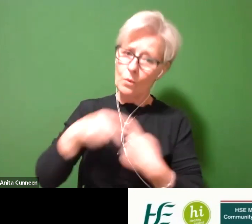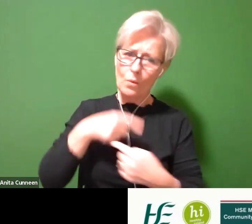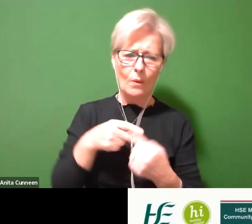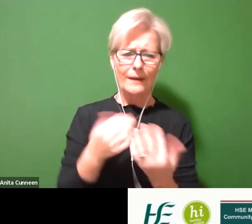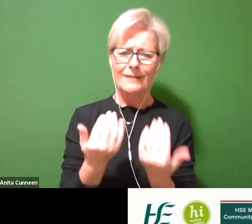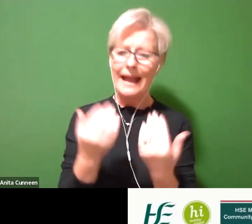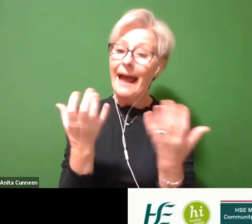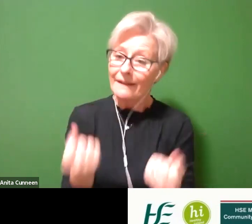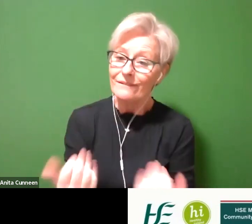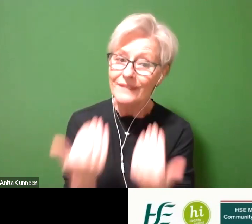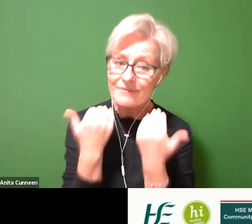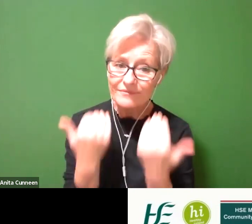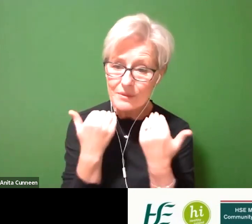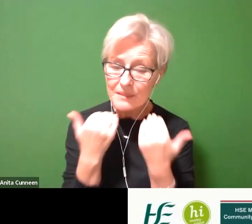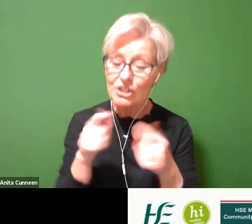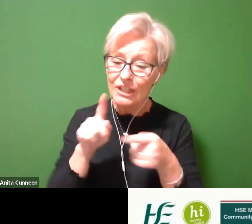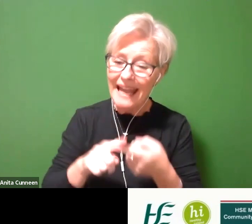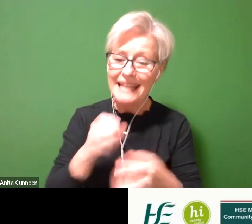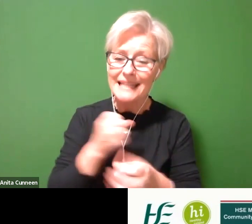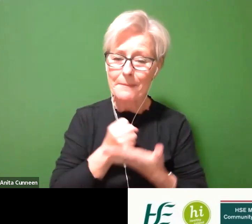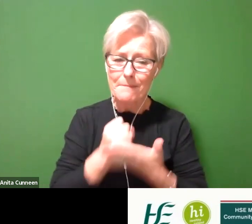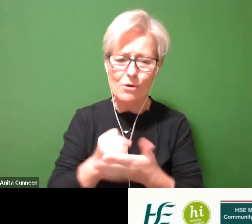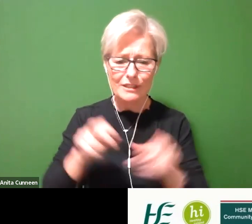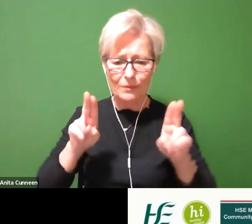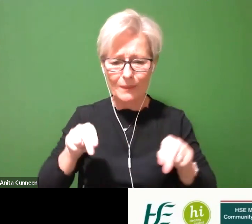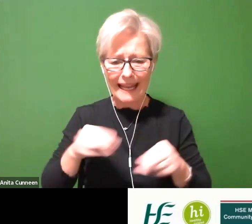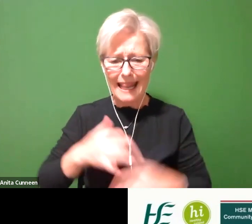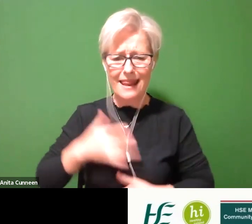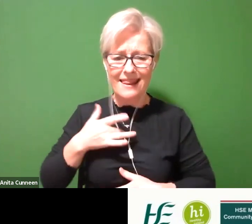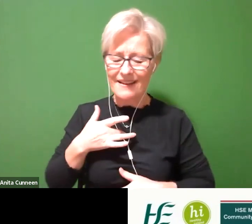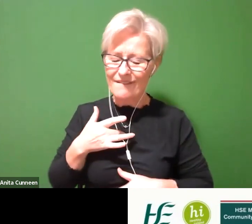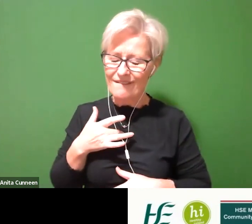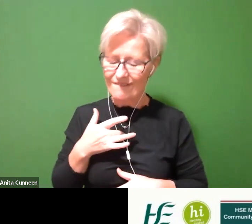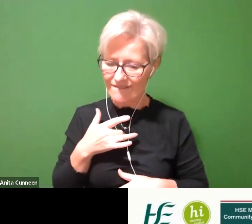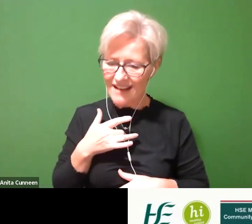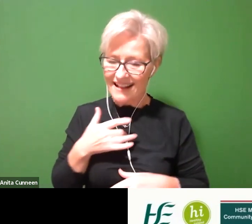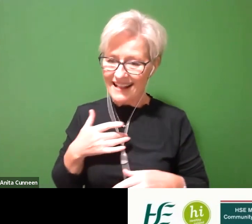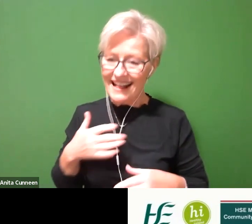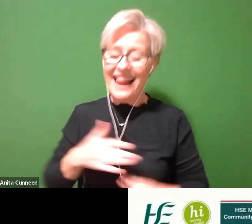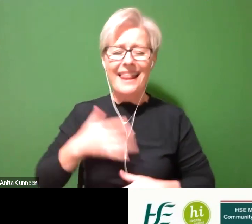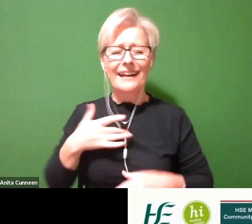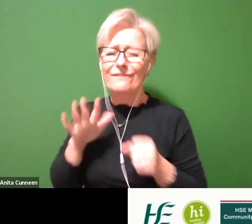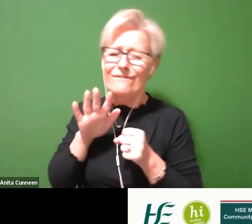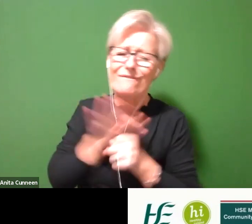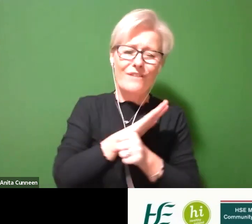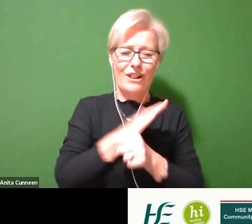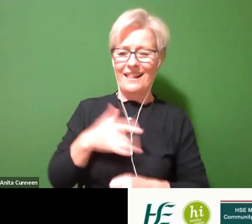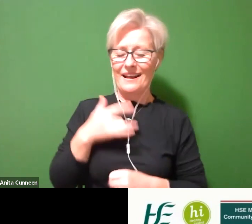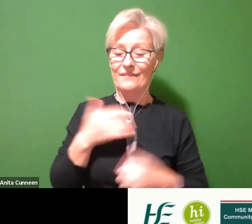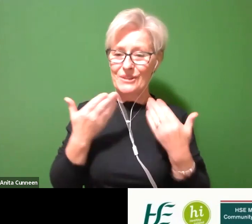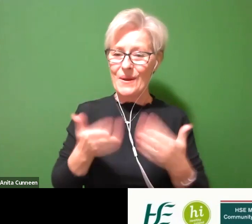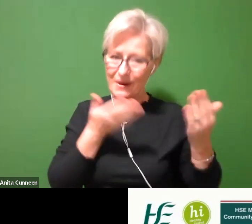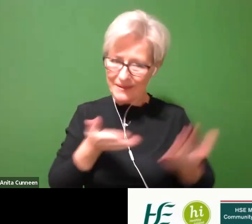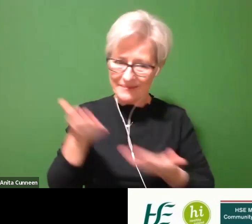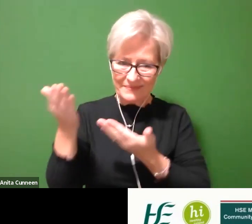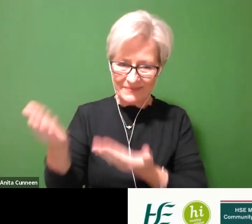live this life's transition to the full. So before I hand you over to hopefully a very enjoyable night, I'm just